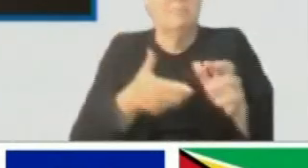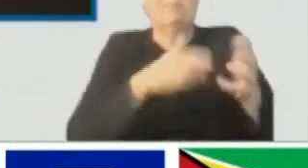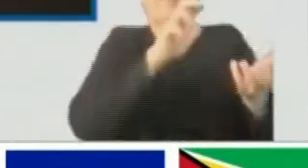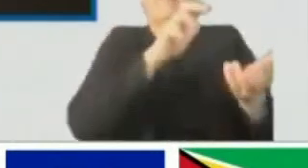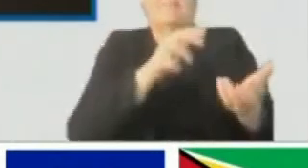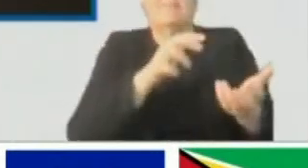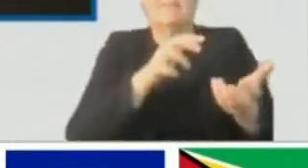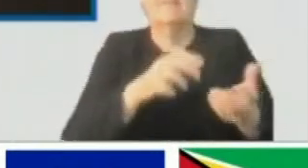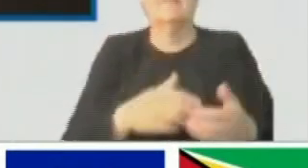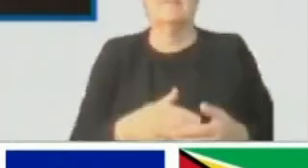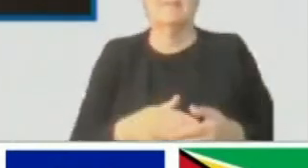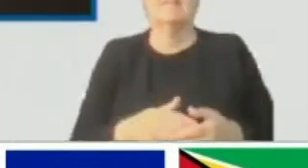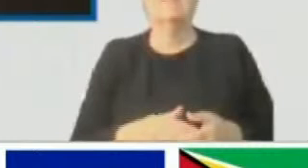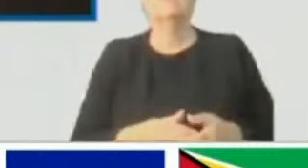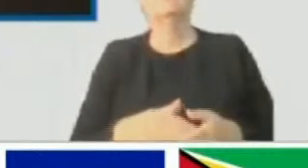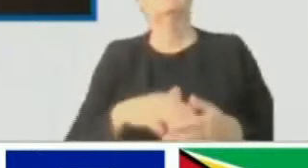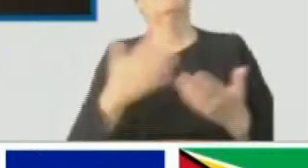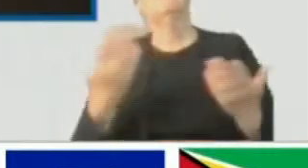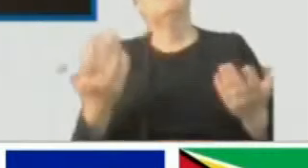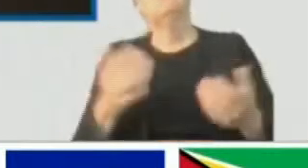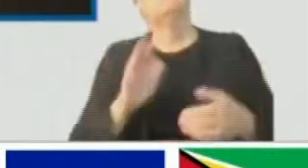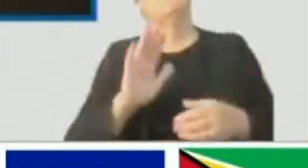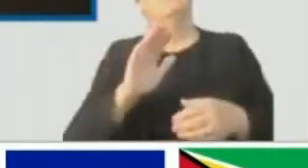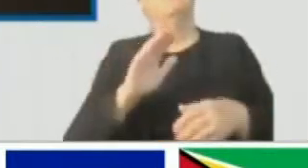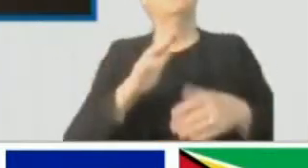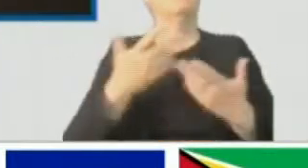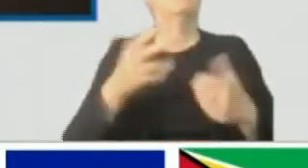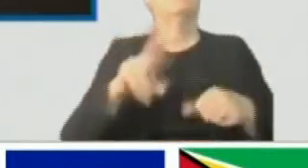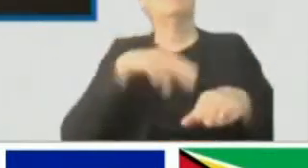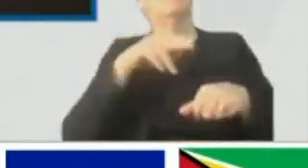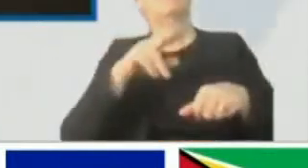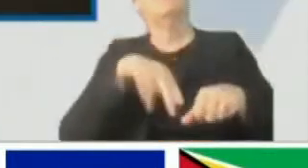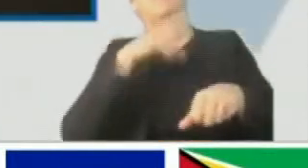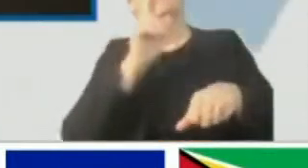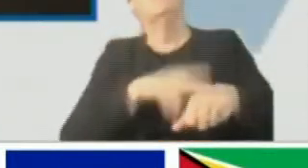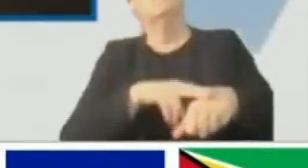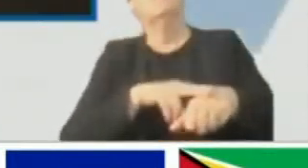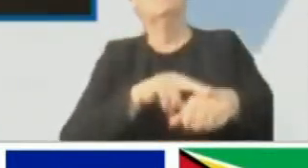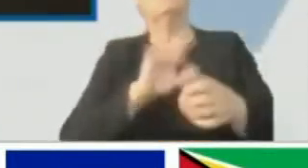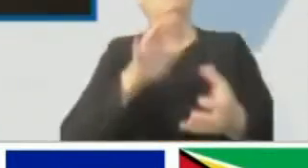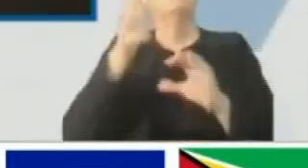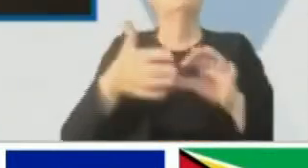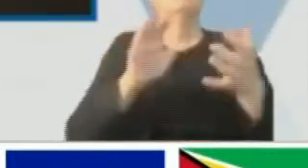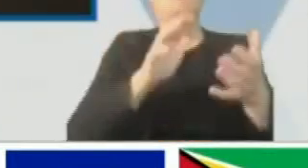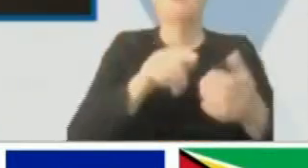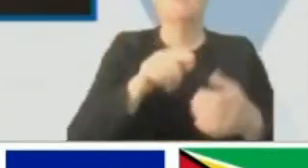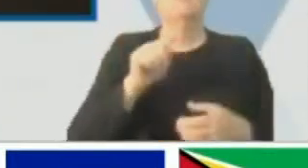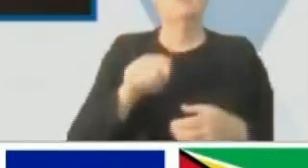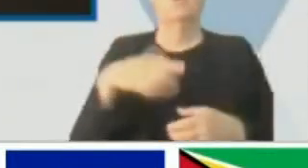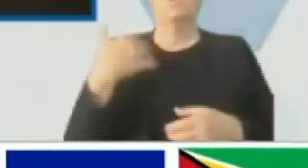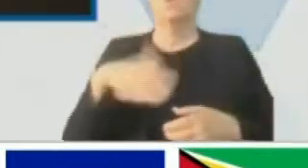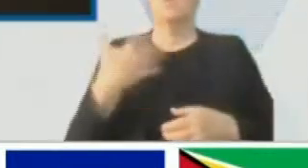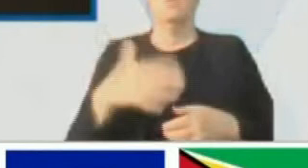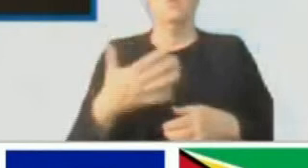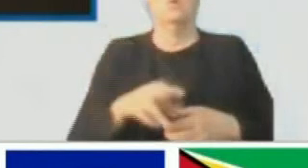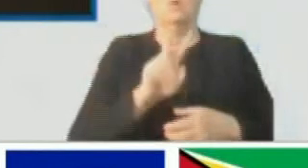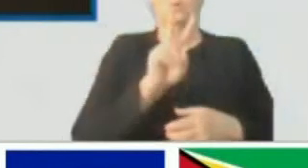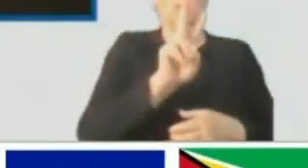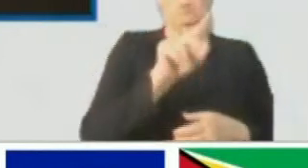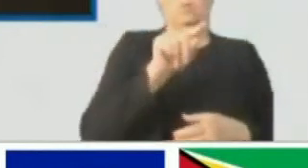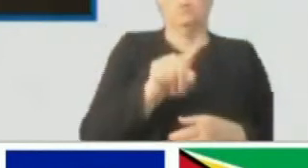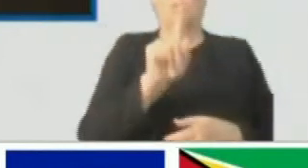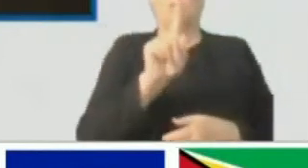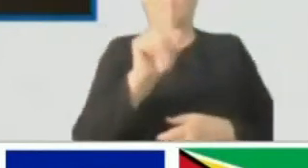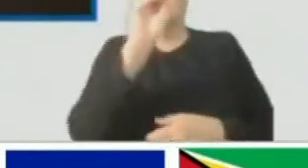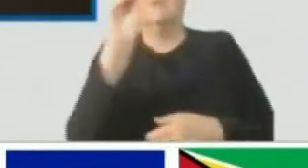cause damage equivalent to 2.1% of gross domestic